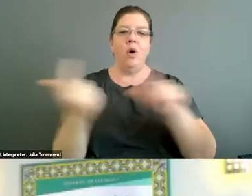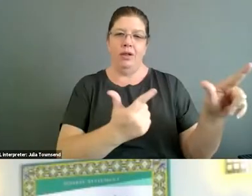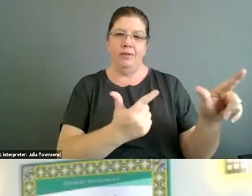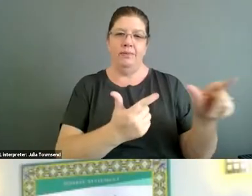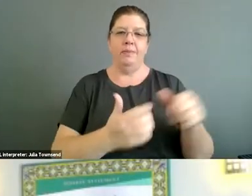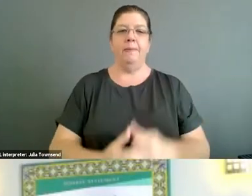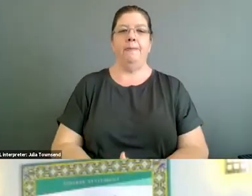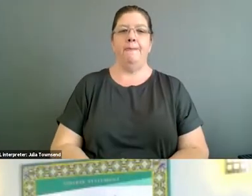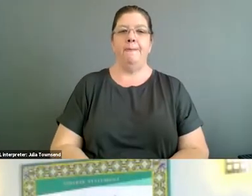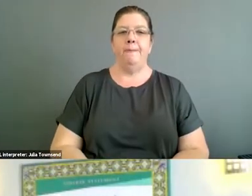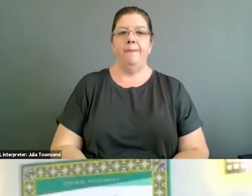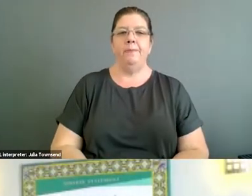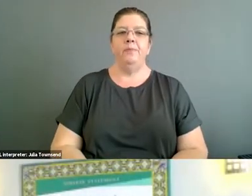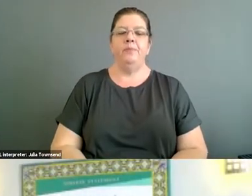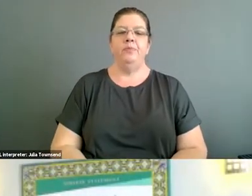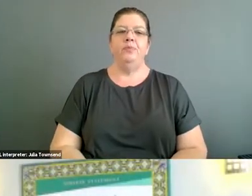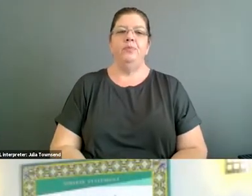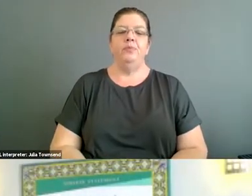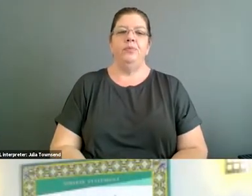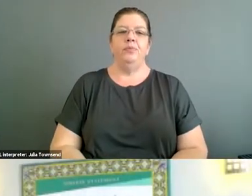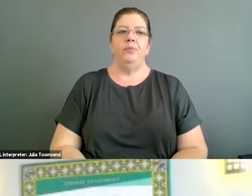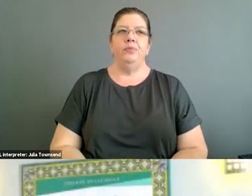all.